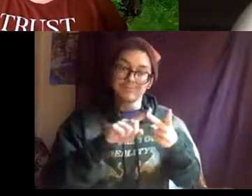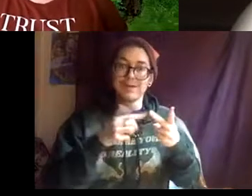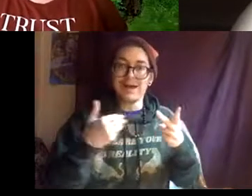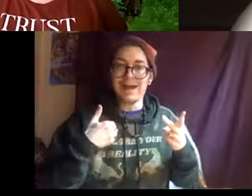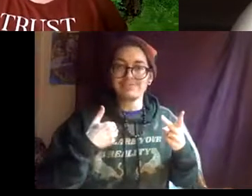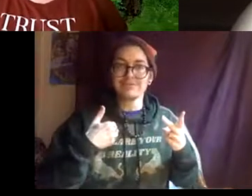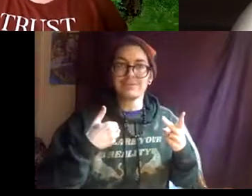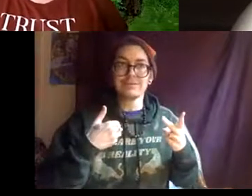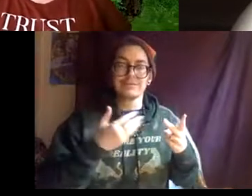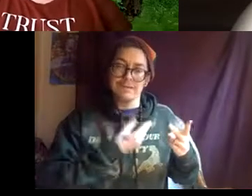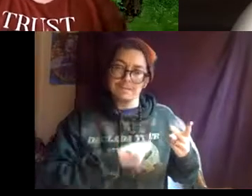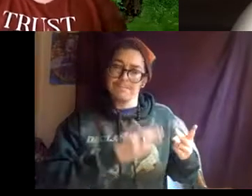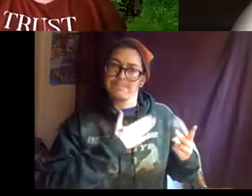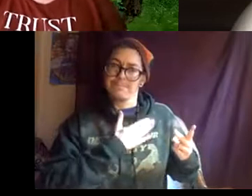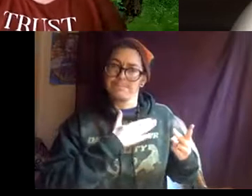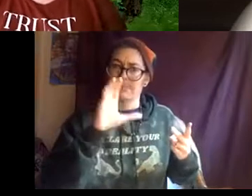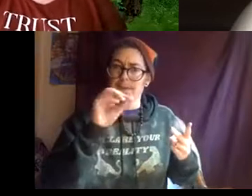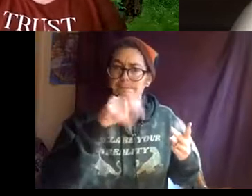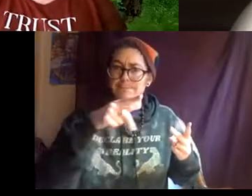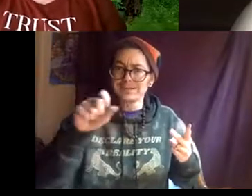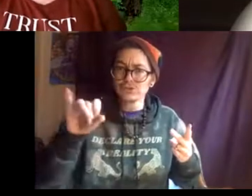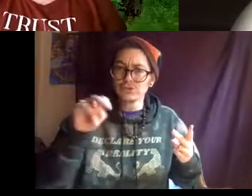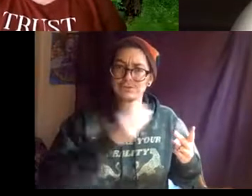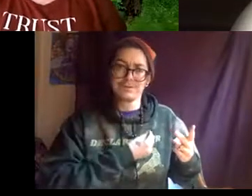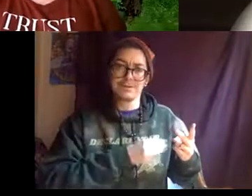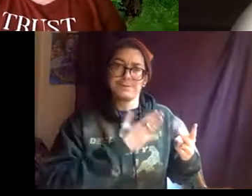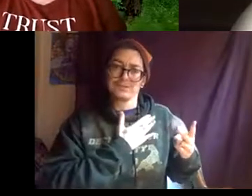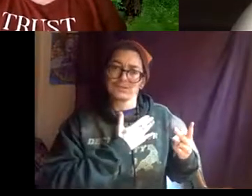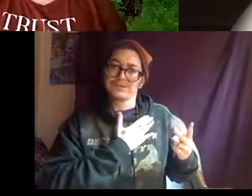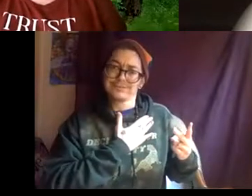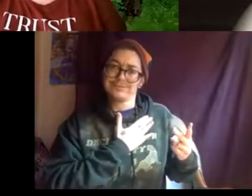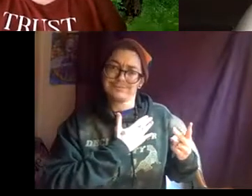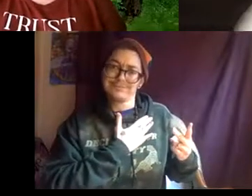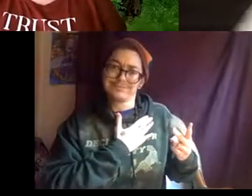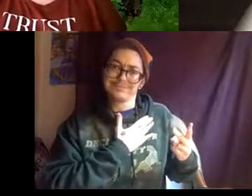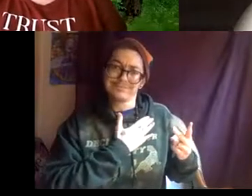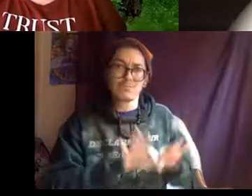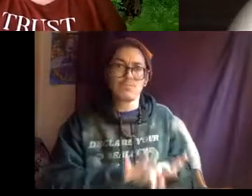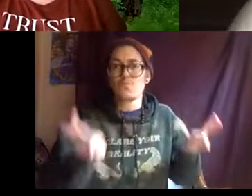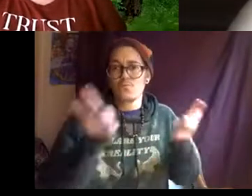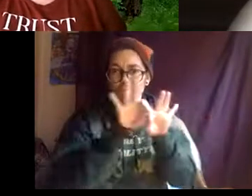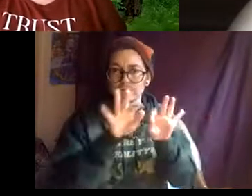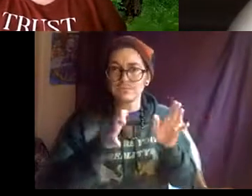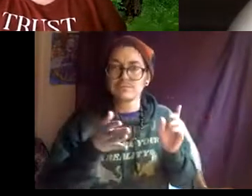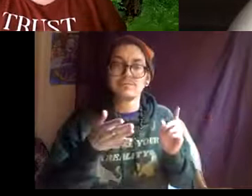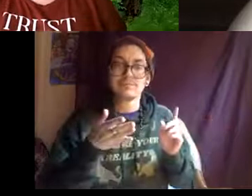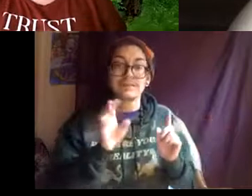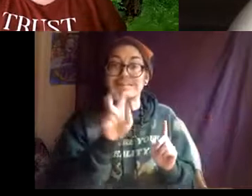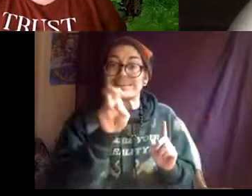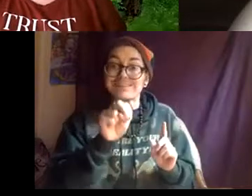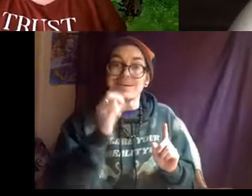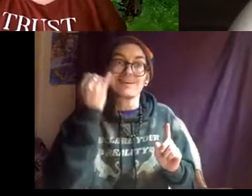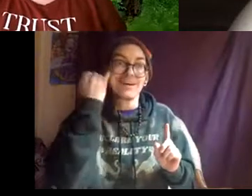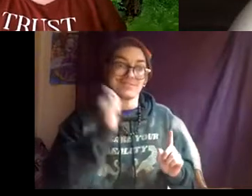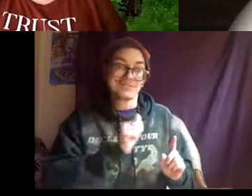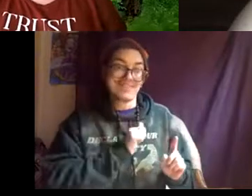is hard. It is not simple. But I had to have self-compassion and to really learn what